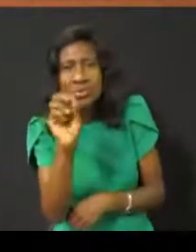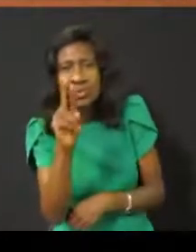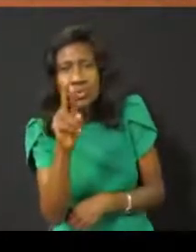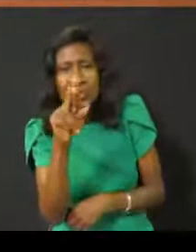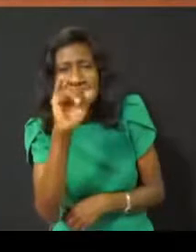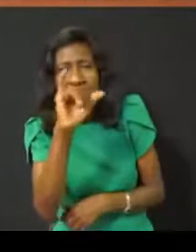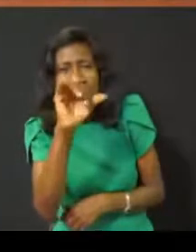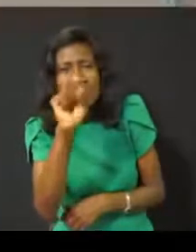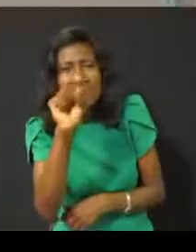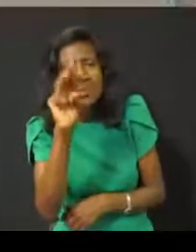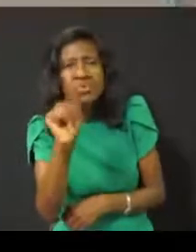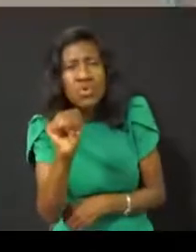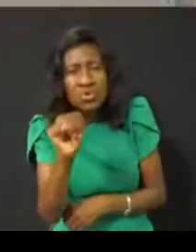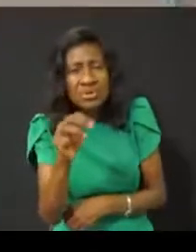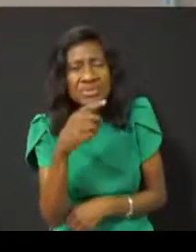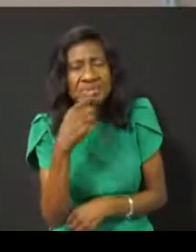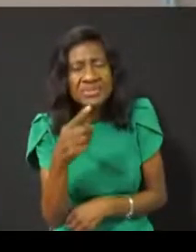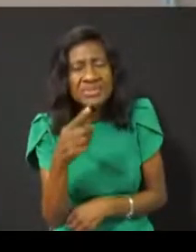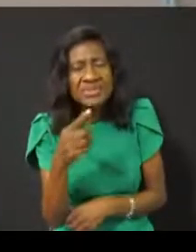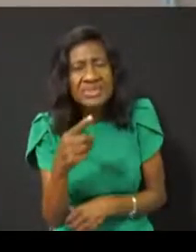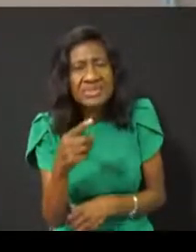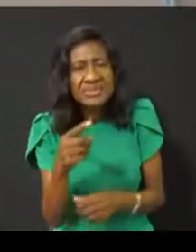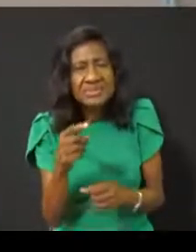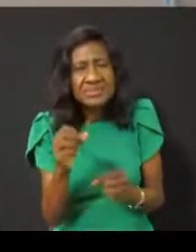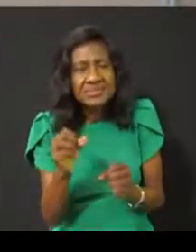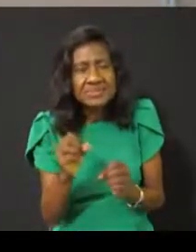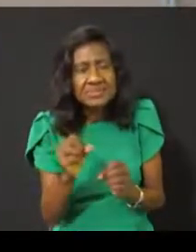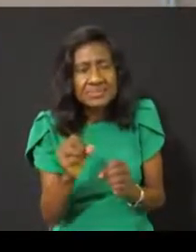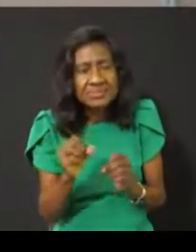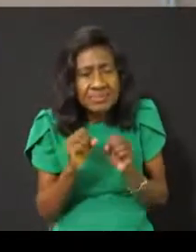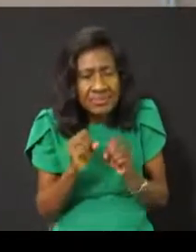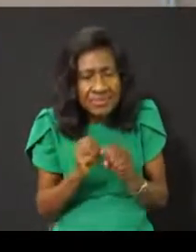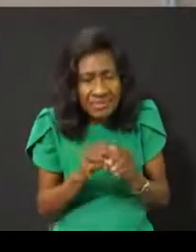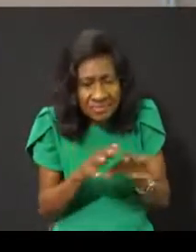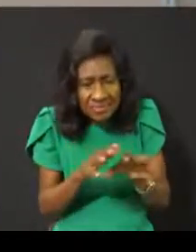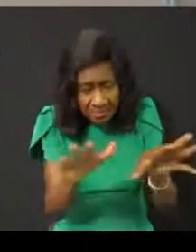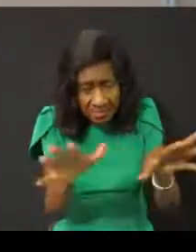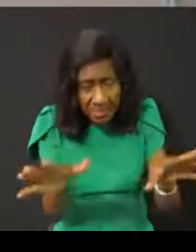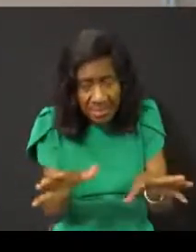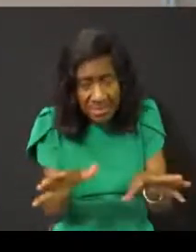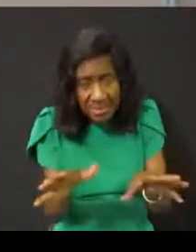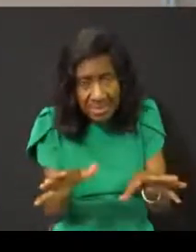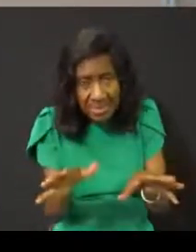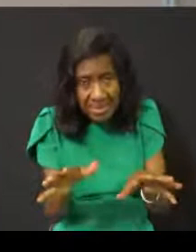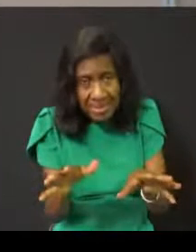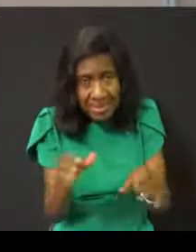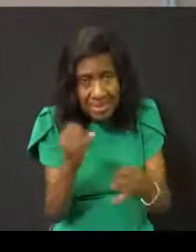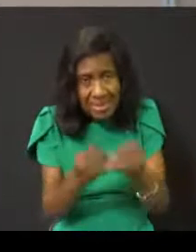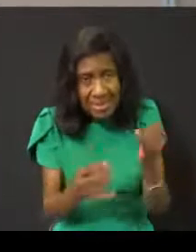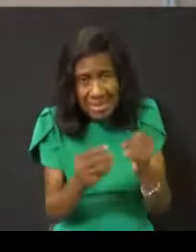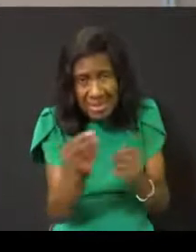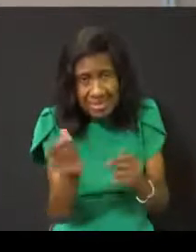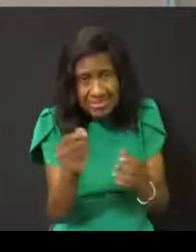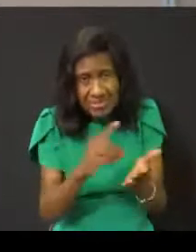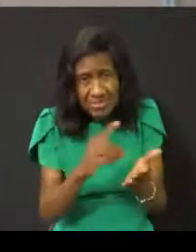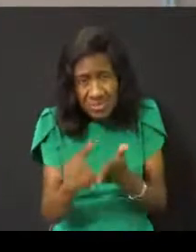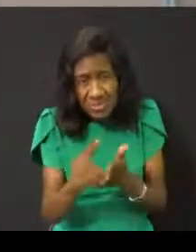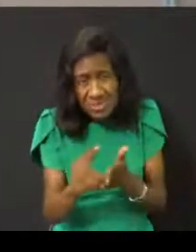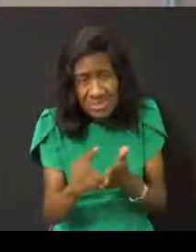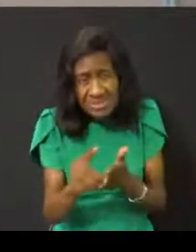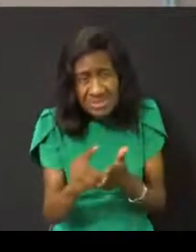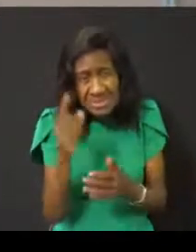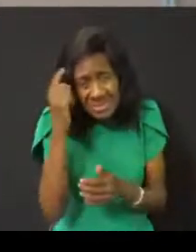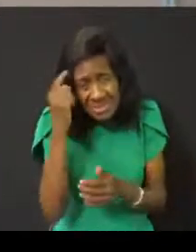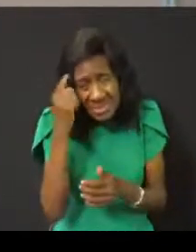recent outbreak has given us a lot of things to learn from. I've actually heard the term, it